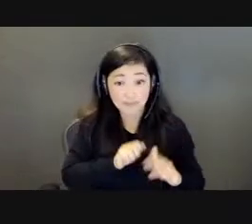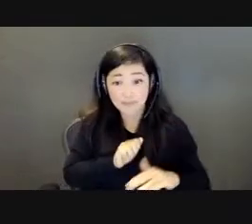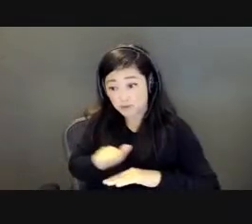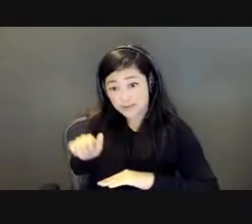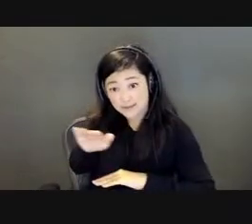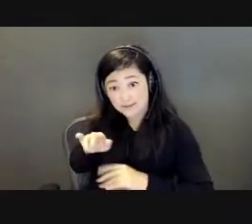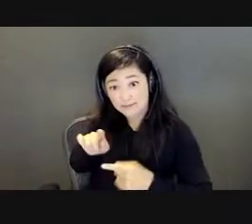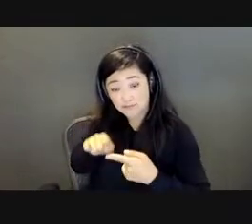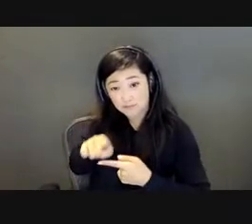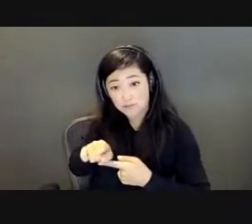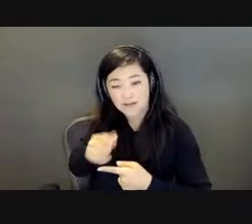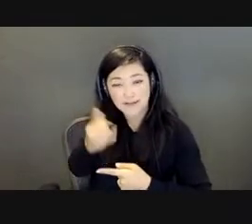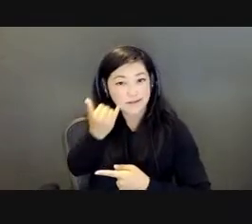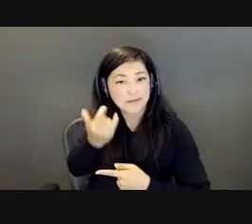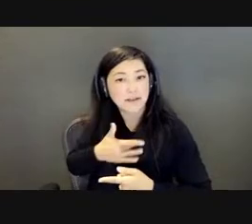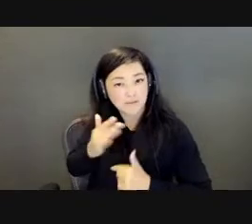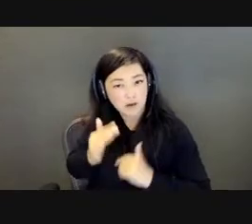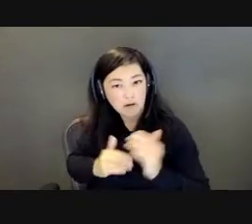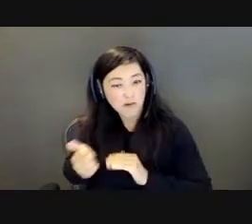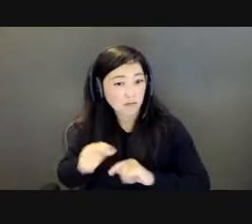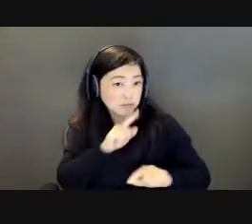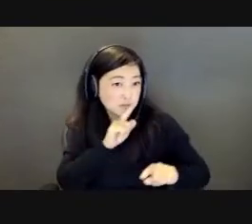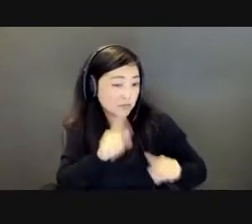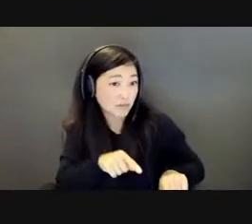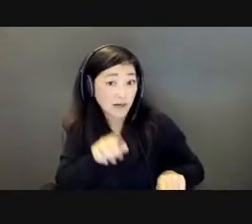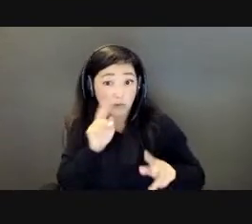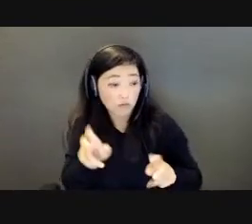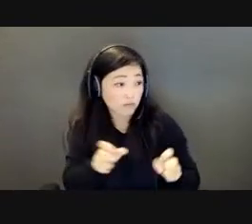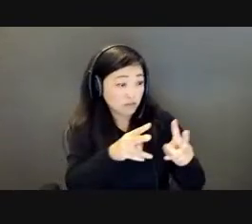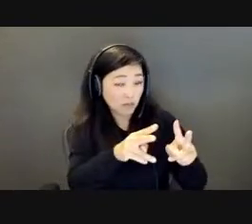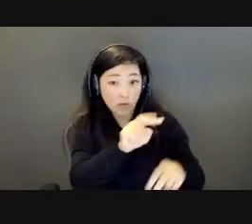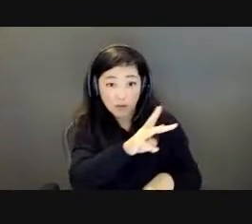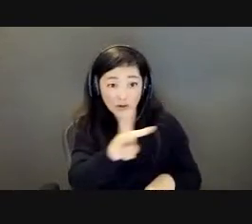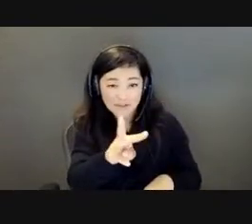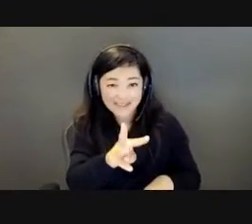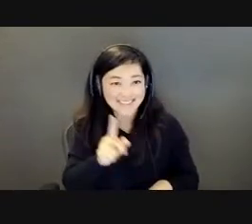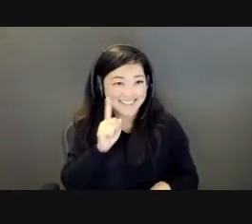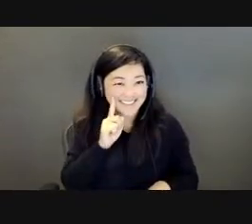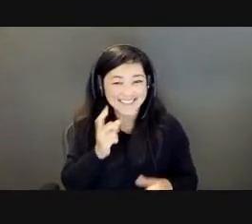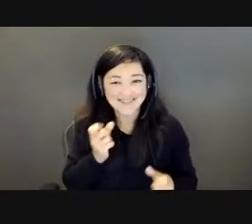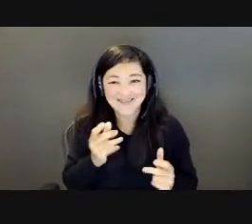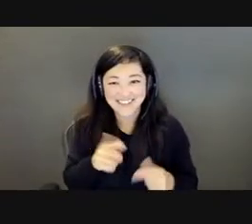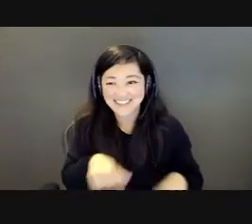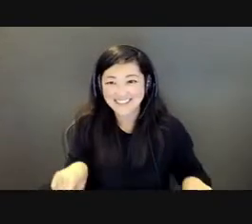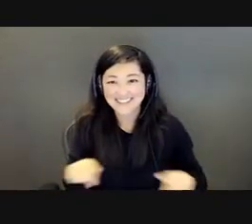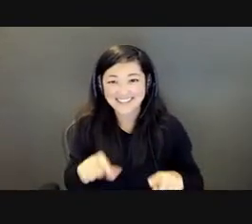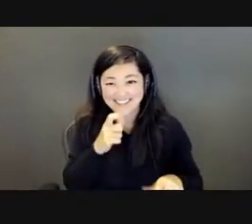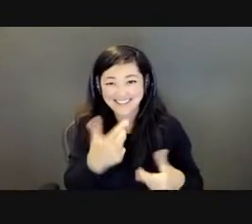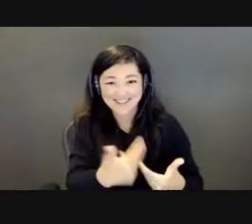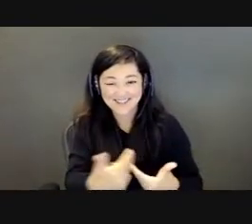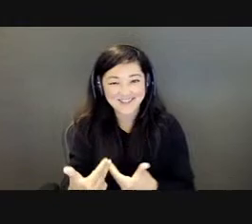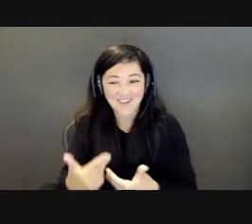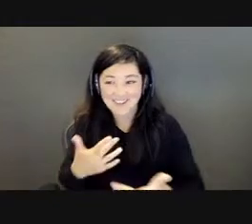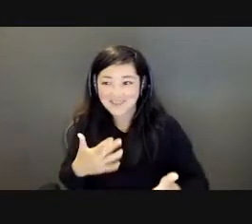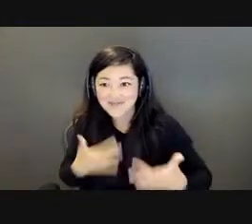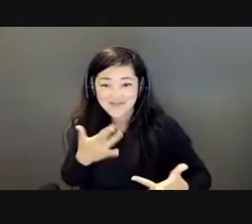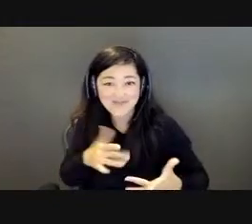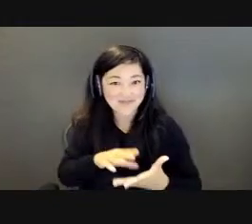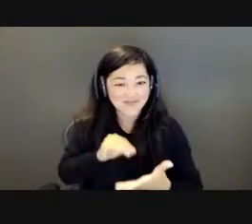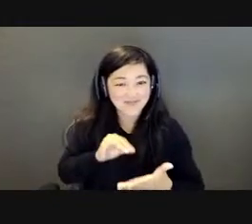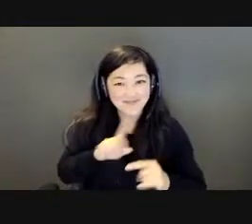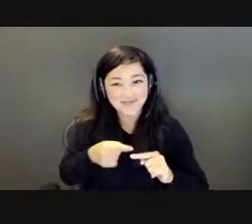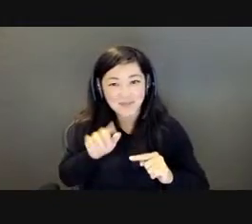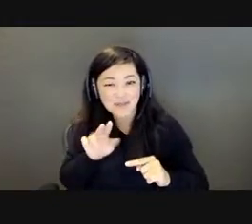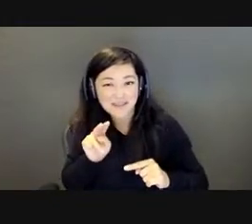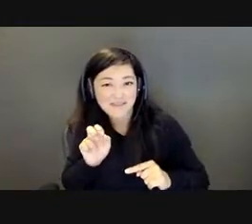comfortable answering them, we can post them on our website. I think everyone was really excited to learn about your van and how you made